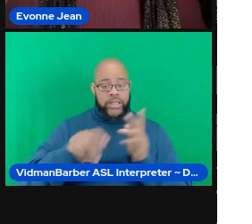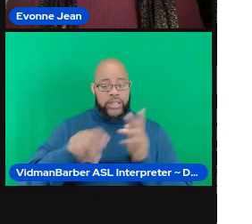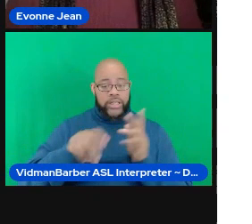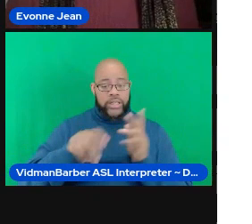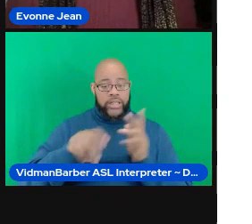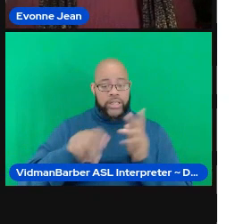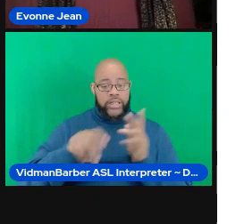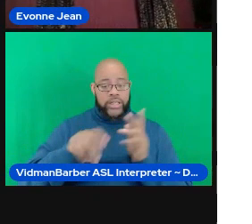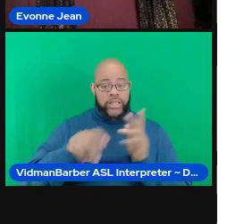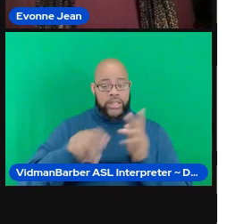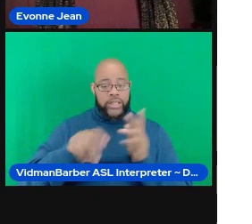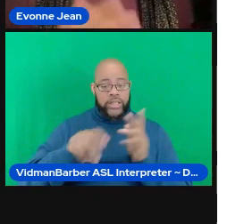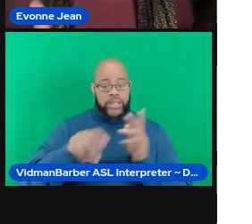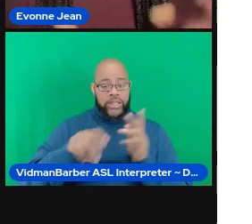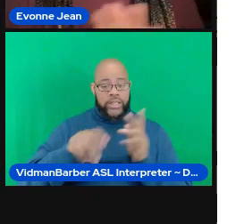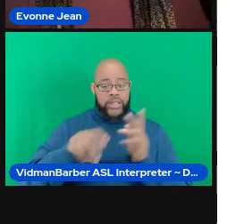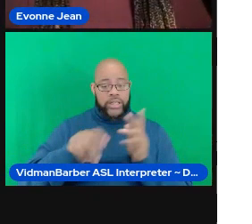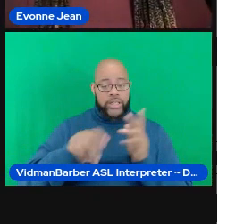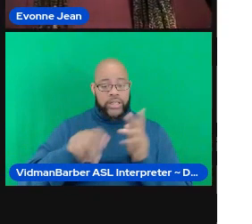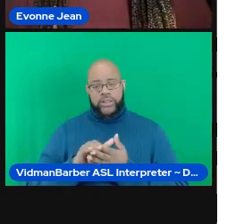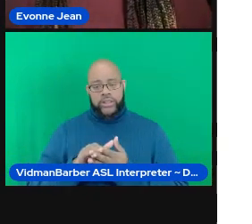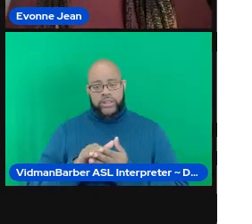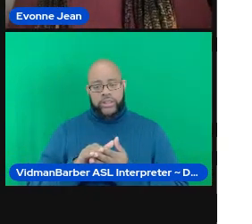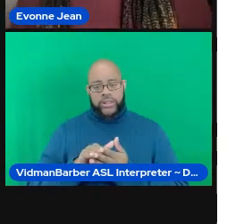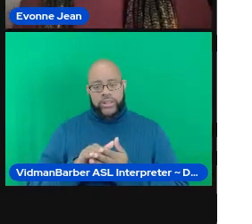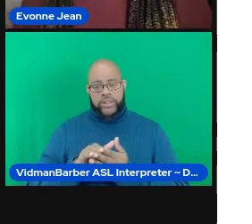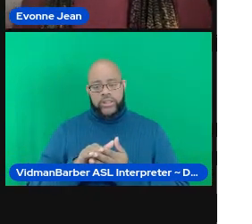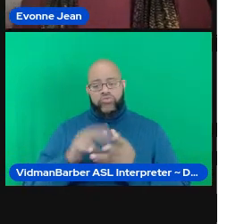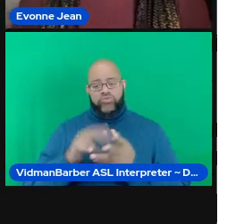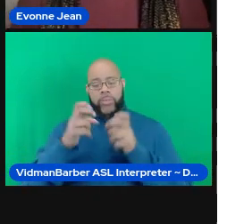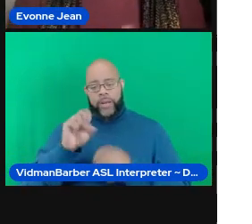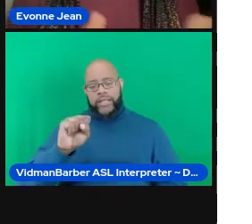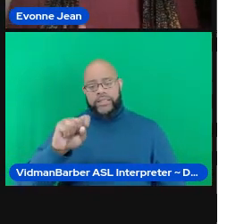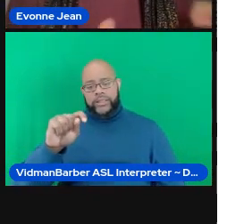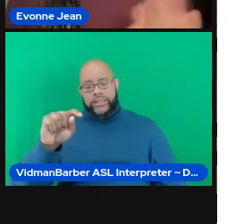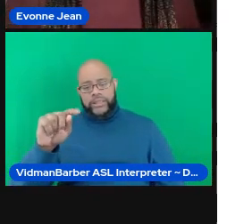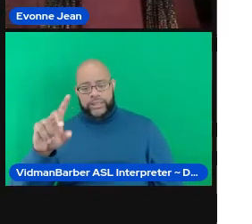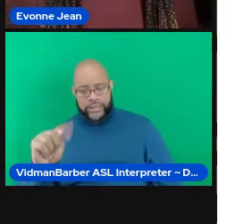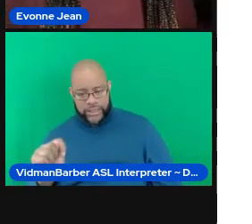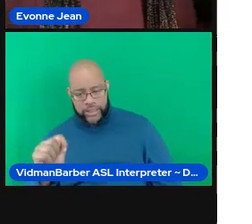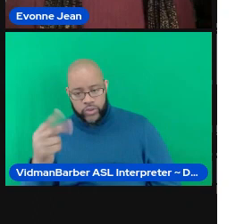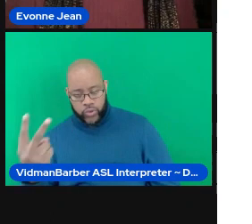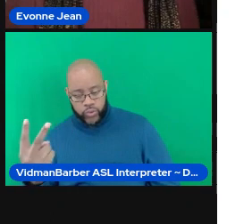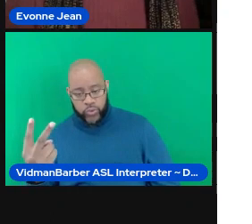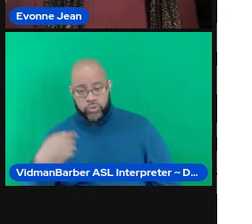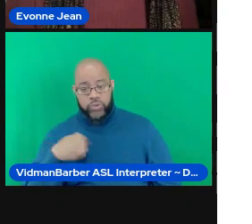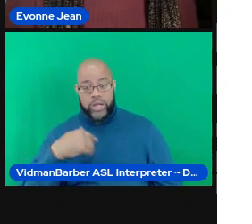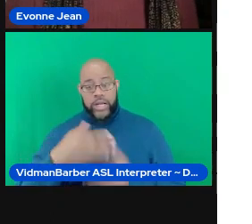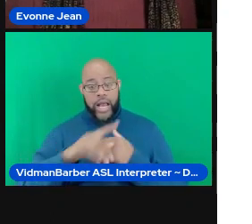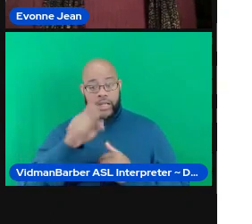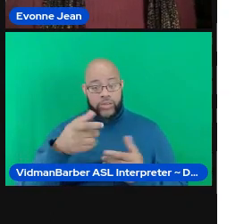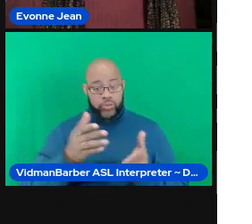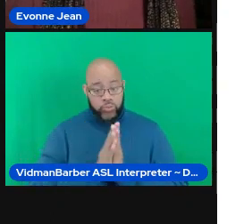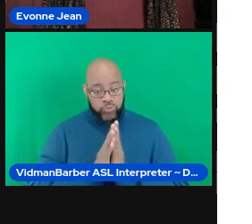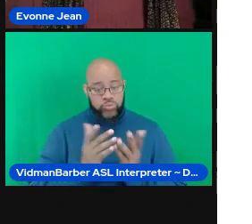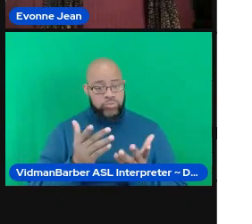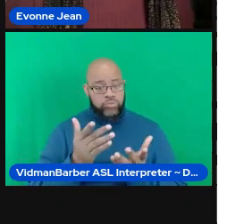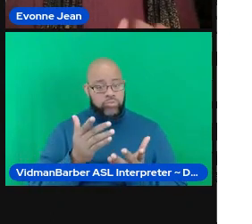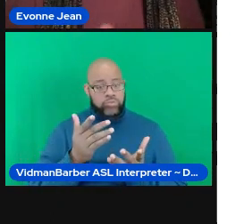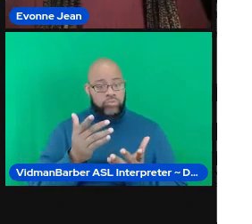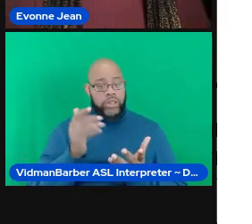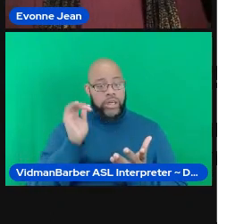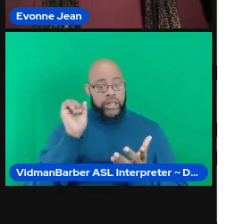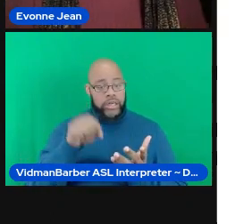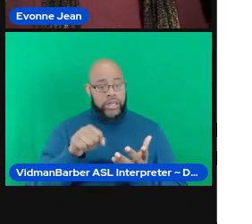in myeloid cells by recognition of its receptor ST2. And so I next wanted to ask the question, could IL-33 be